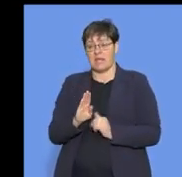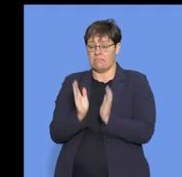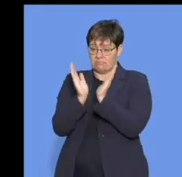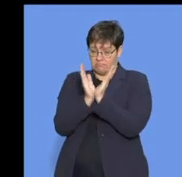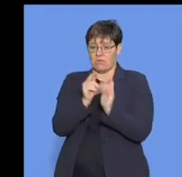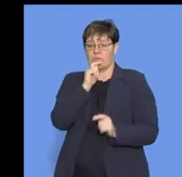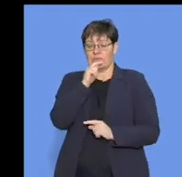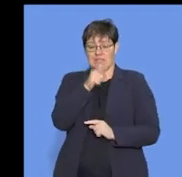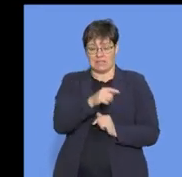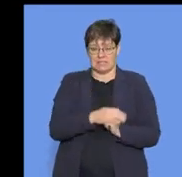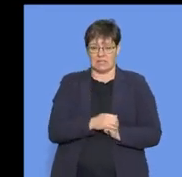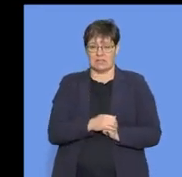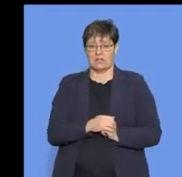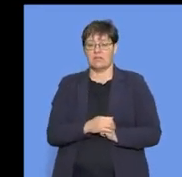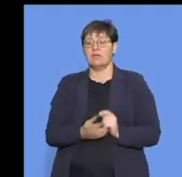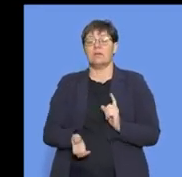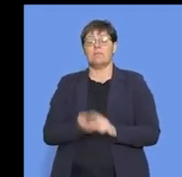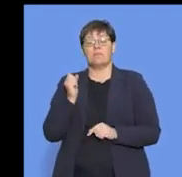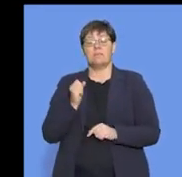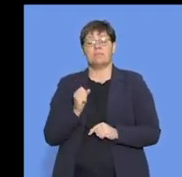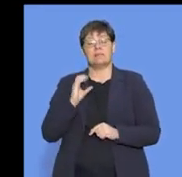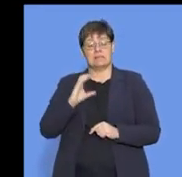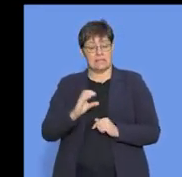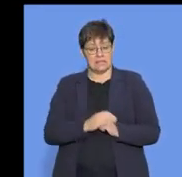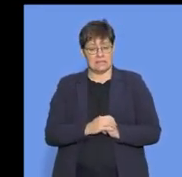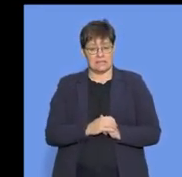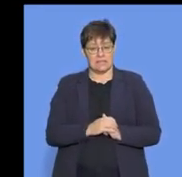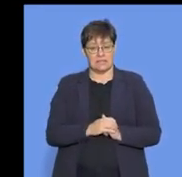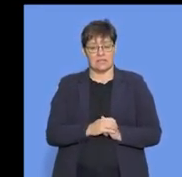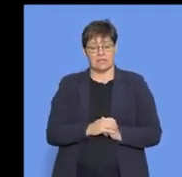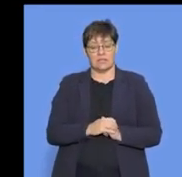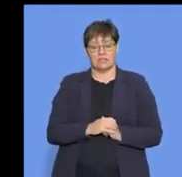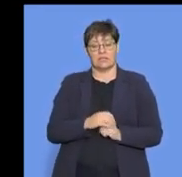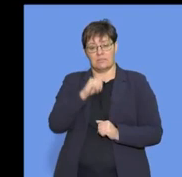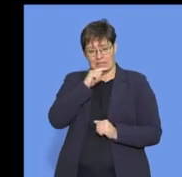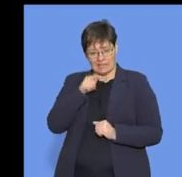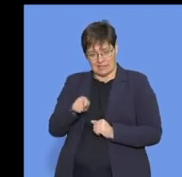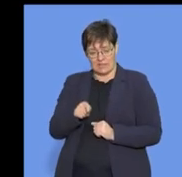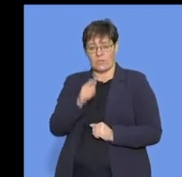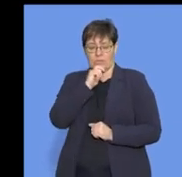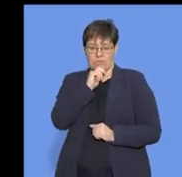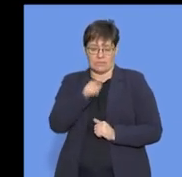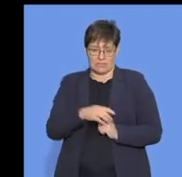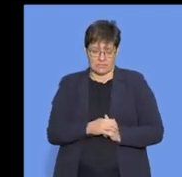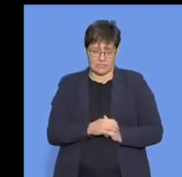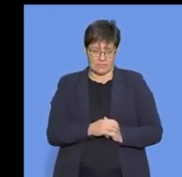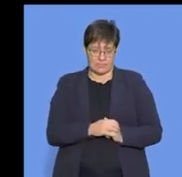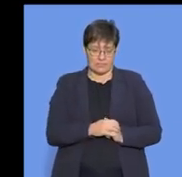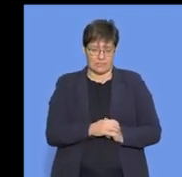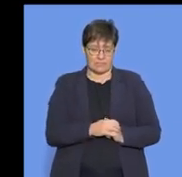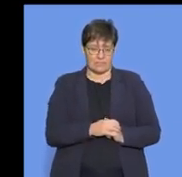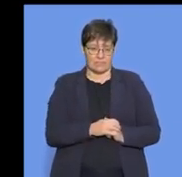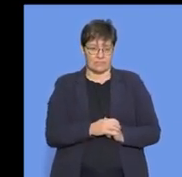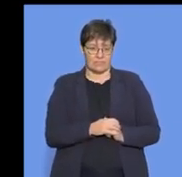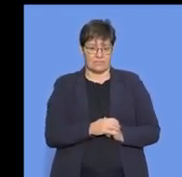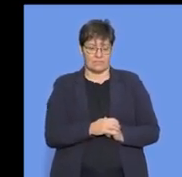find angle B, then that's the version that we use. And if we need to find angle C, then this is the